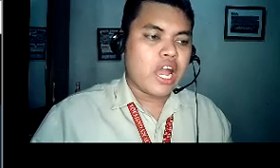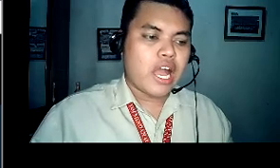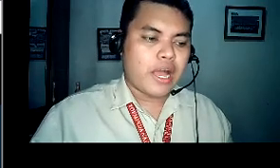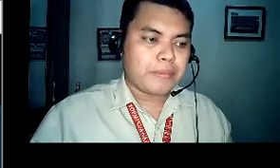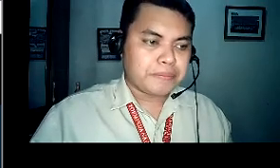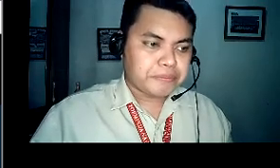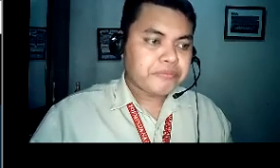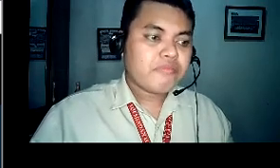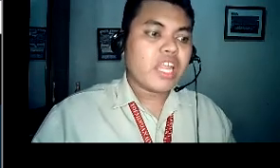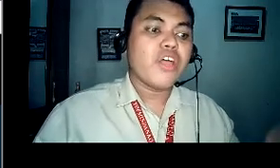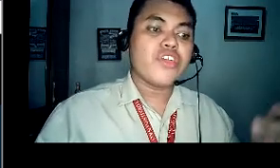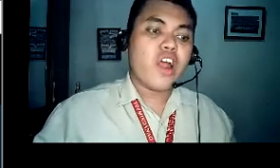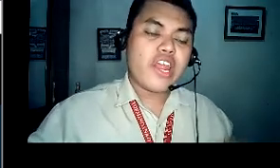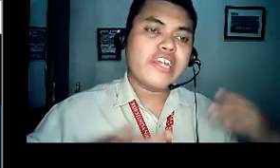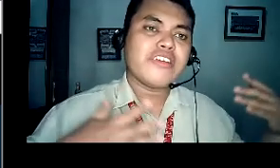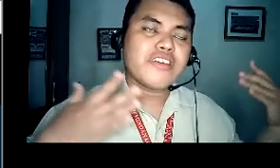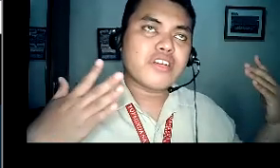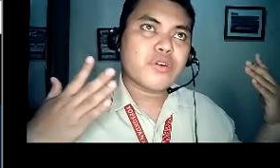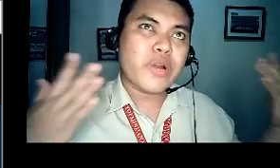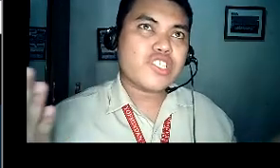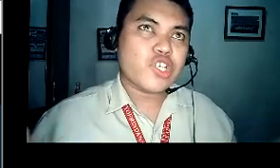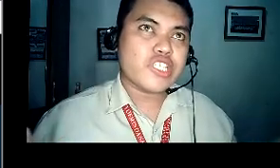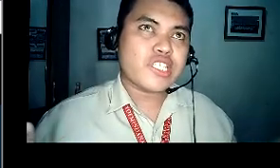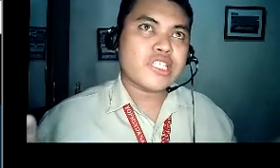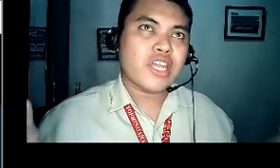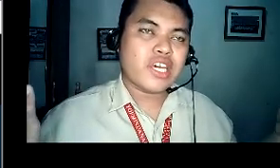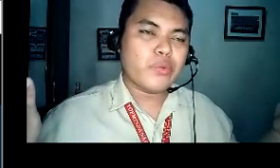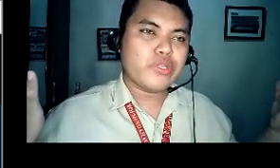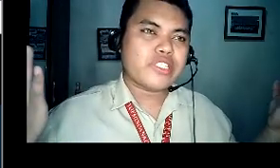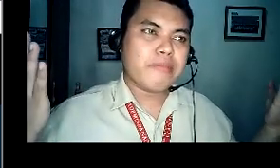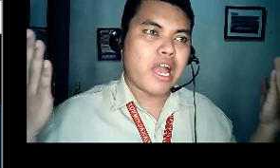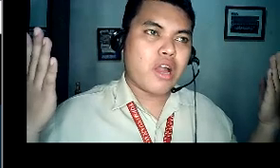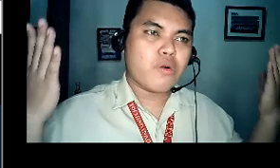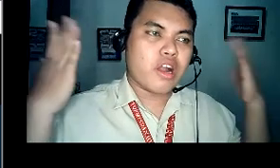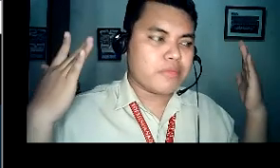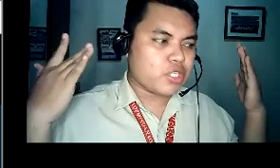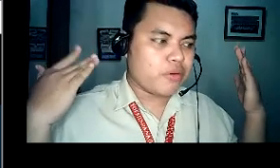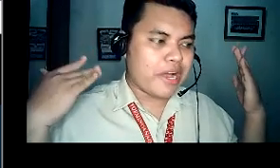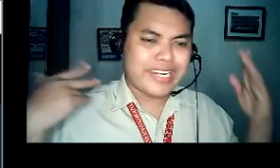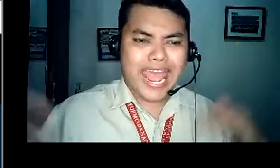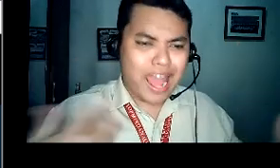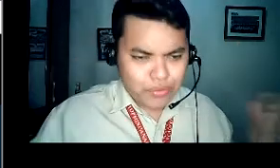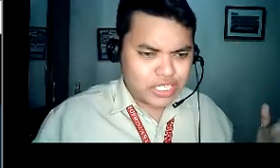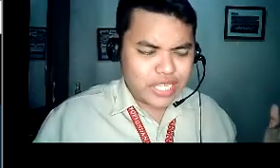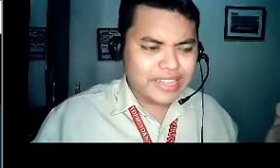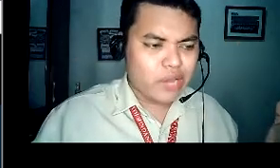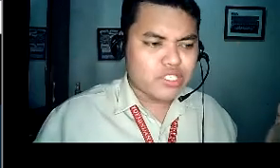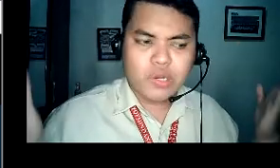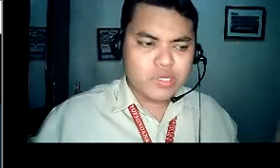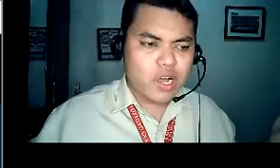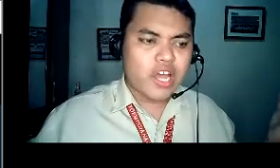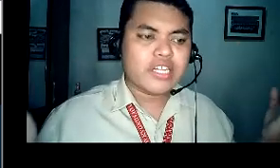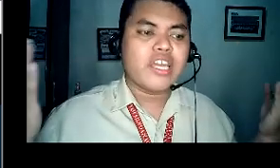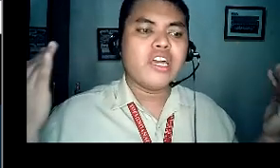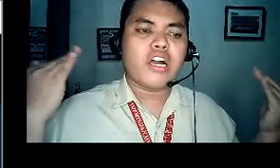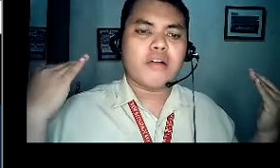language, um, there are questions that would somehow come into your mind how the sign language